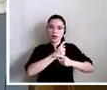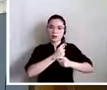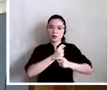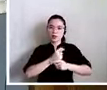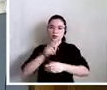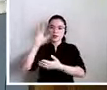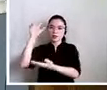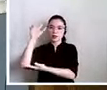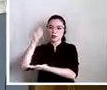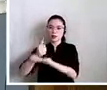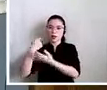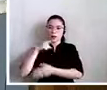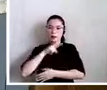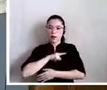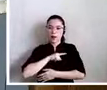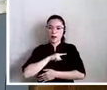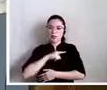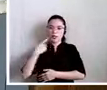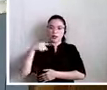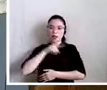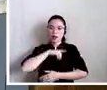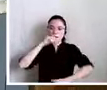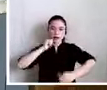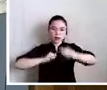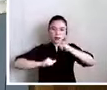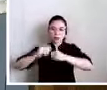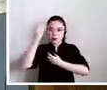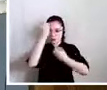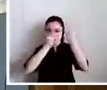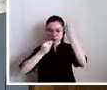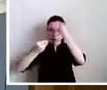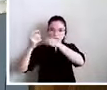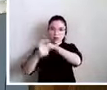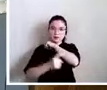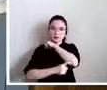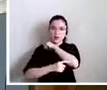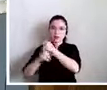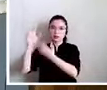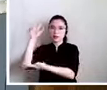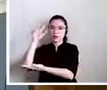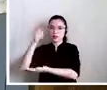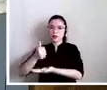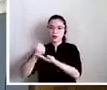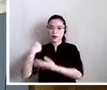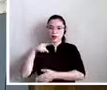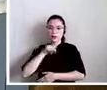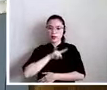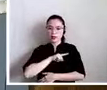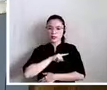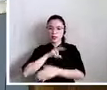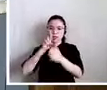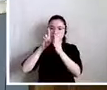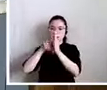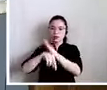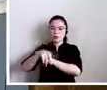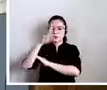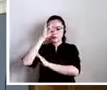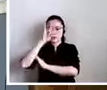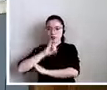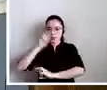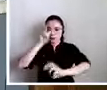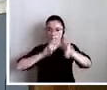help us. In all our doubts, perplexities, and temptations. Santo Niño, help us. In hours of loneliness,